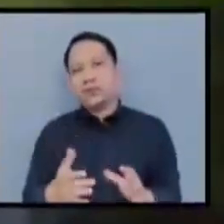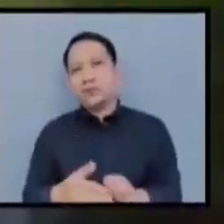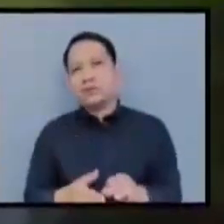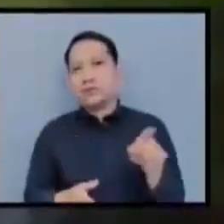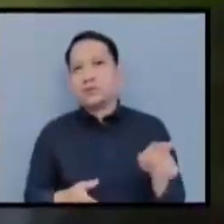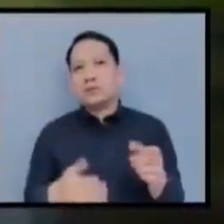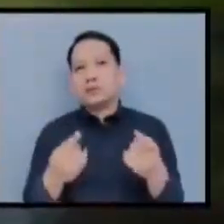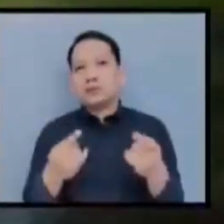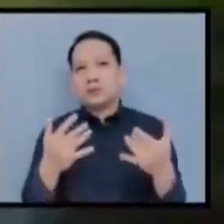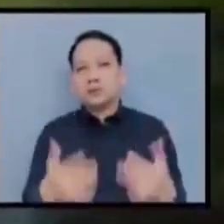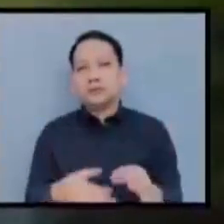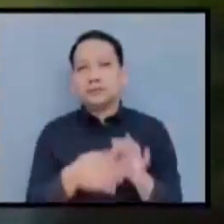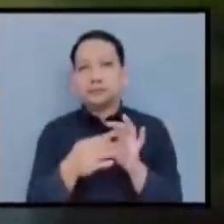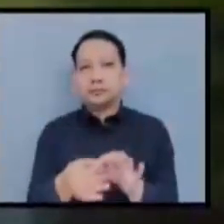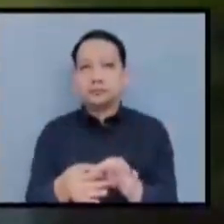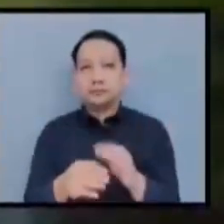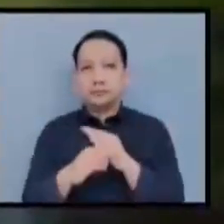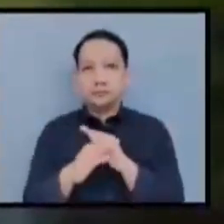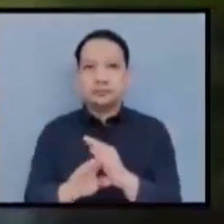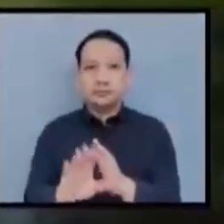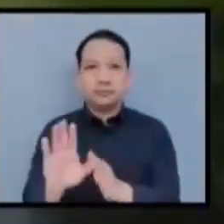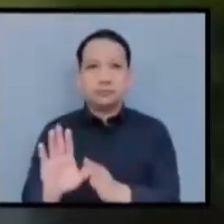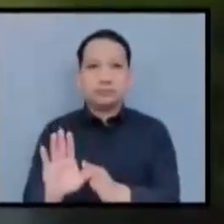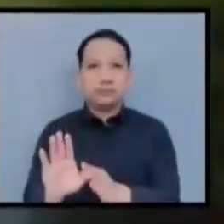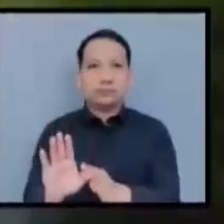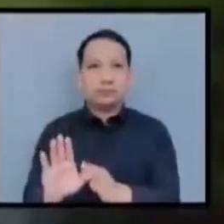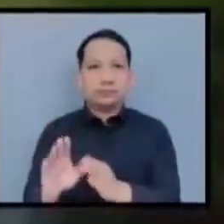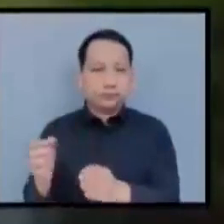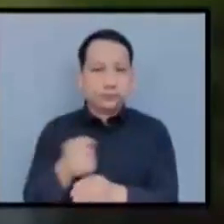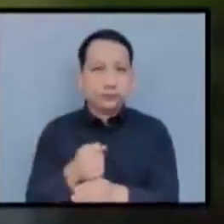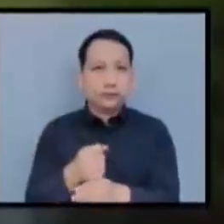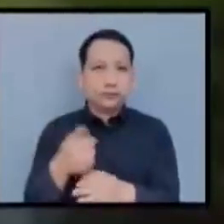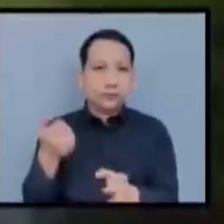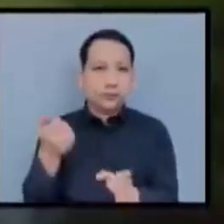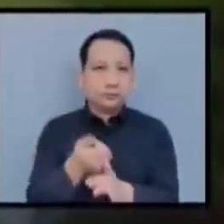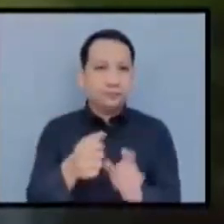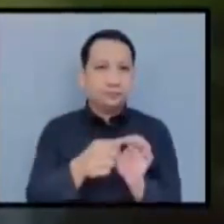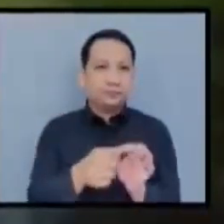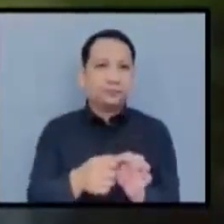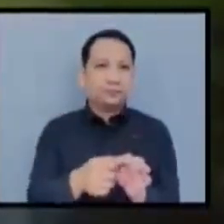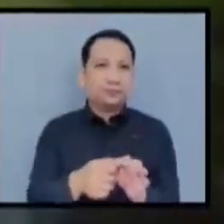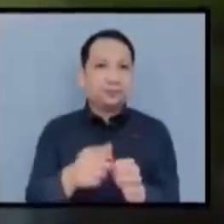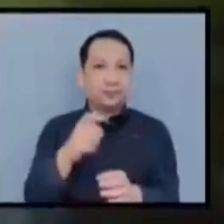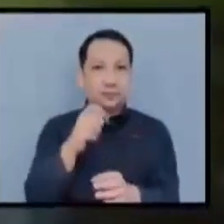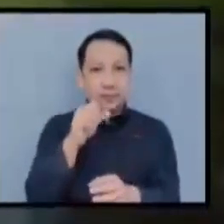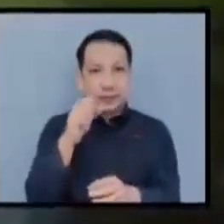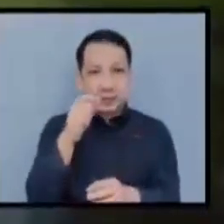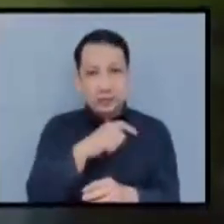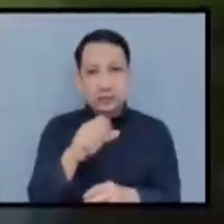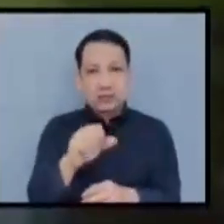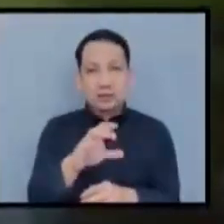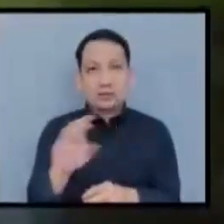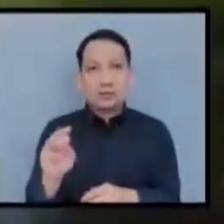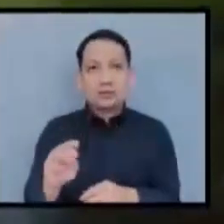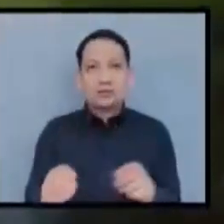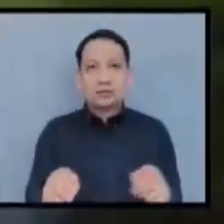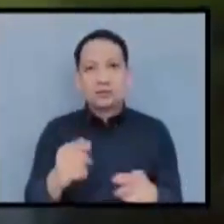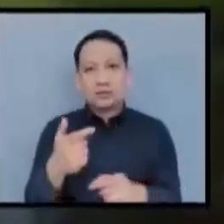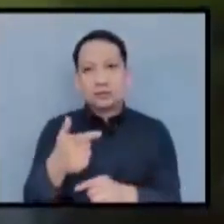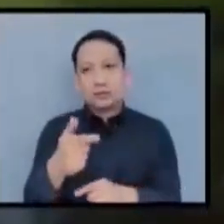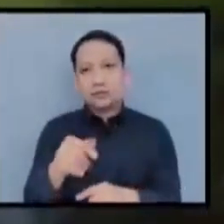gamer para maiwasan na ma-hack ito at mapasukan ng mga scammer. Ang Genesis Universe game